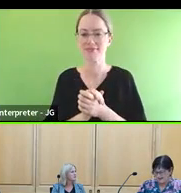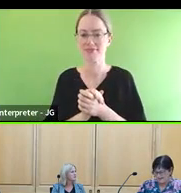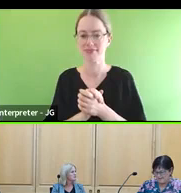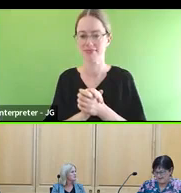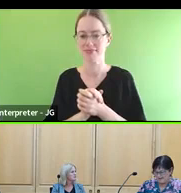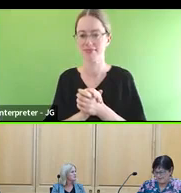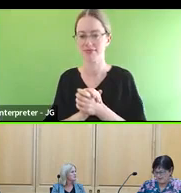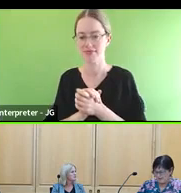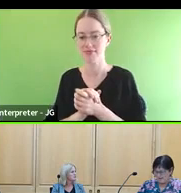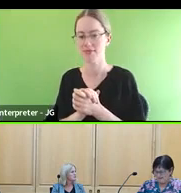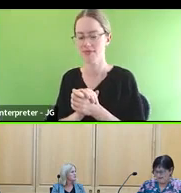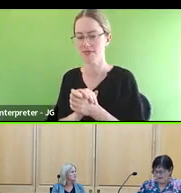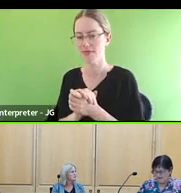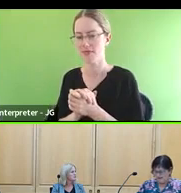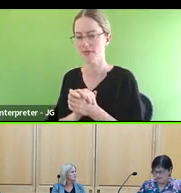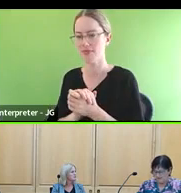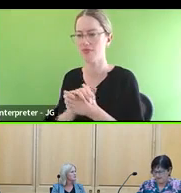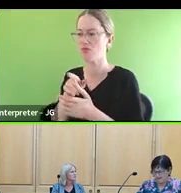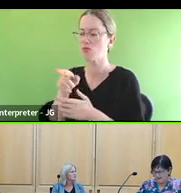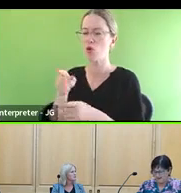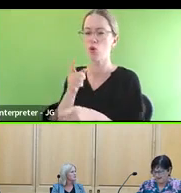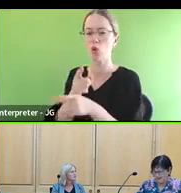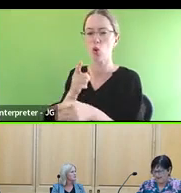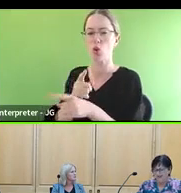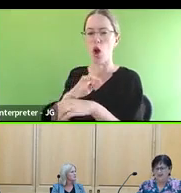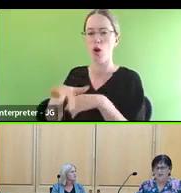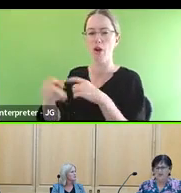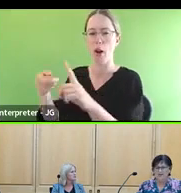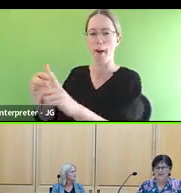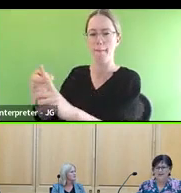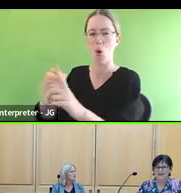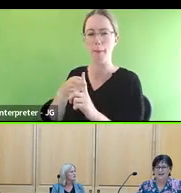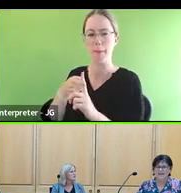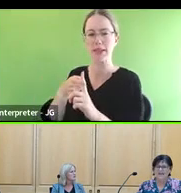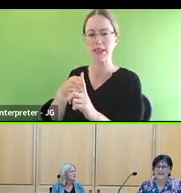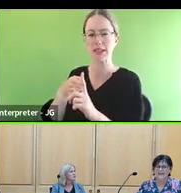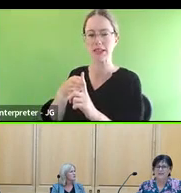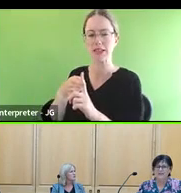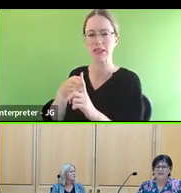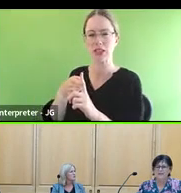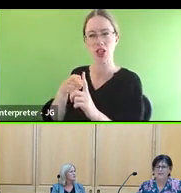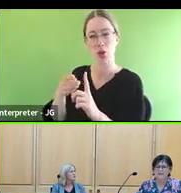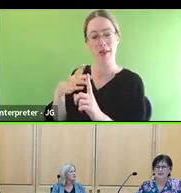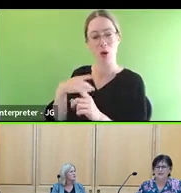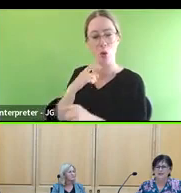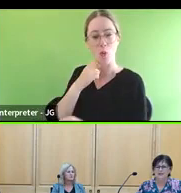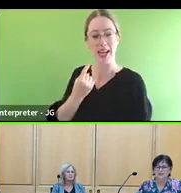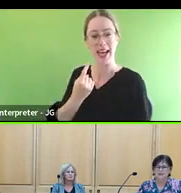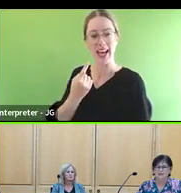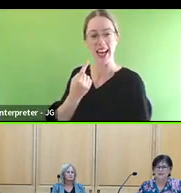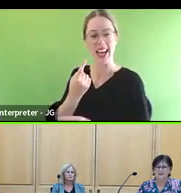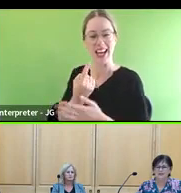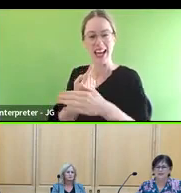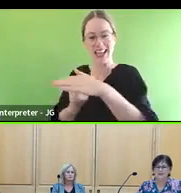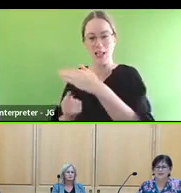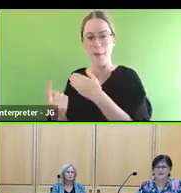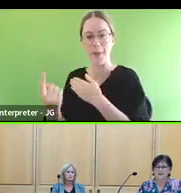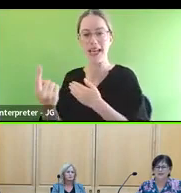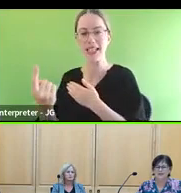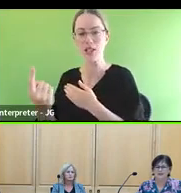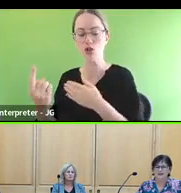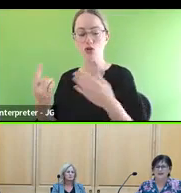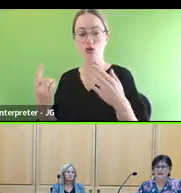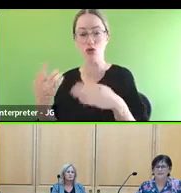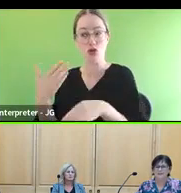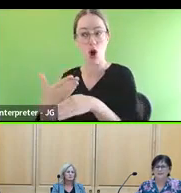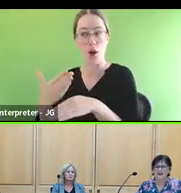The appointment that you're suggesting in there, do you see that as an independent position or something that sits